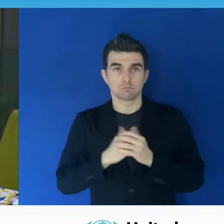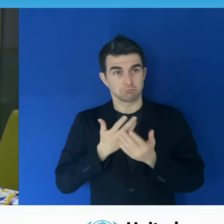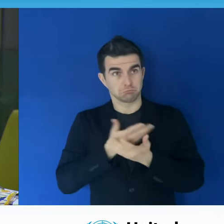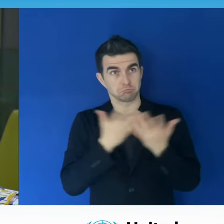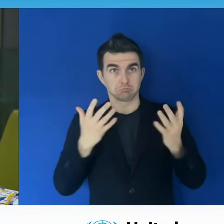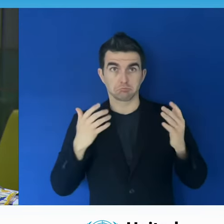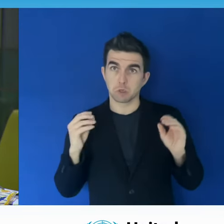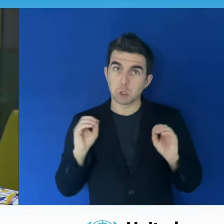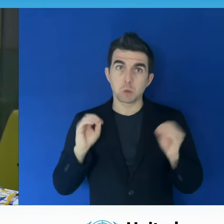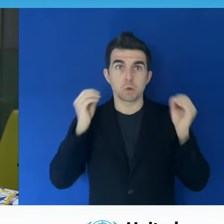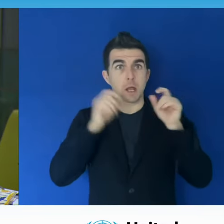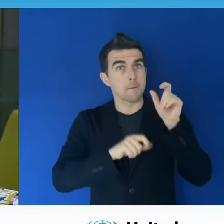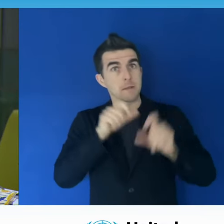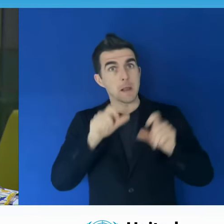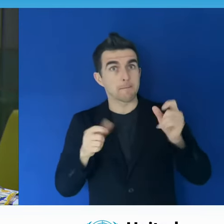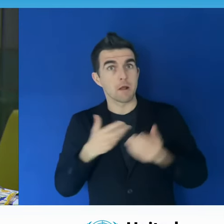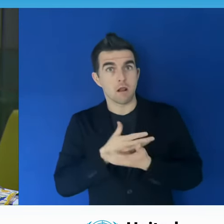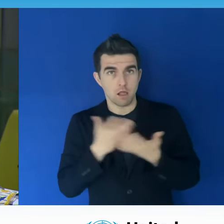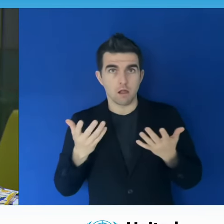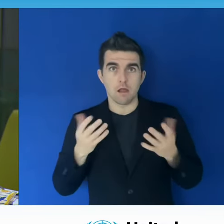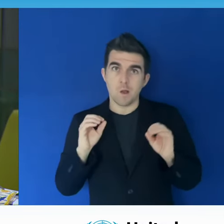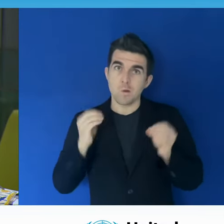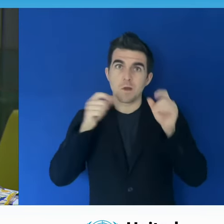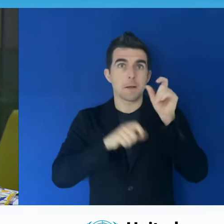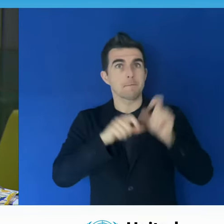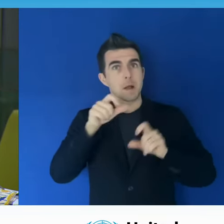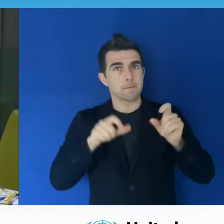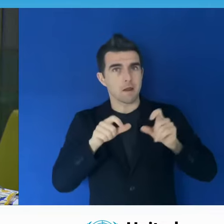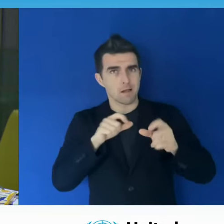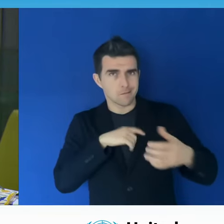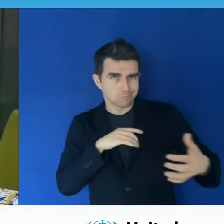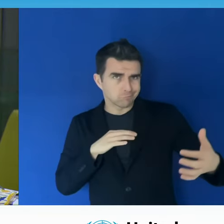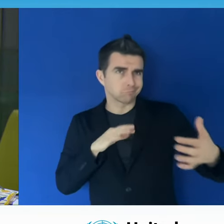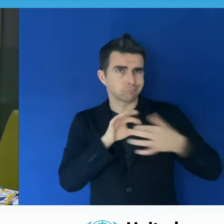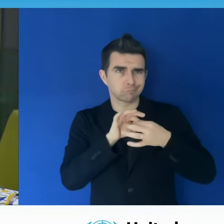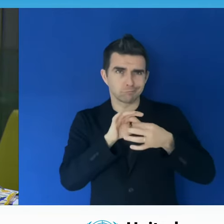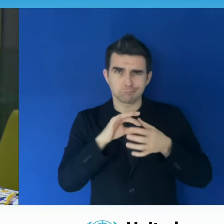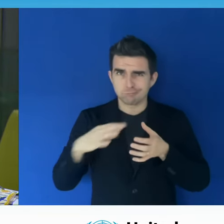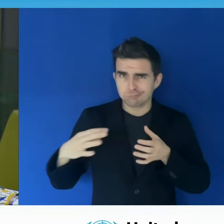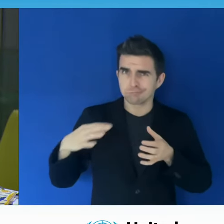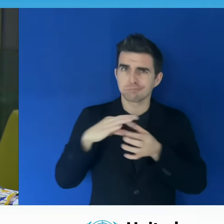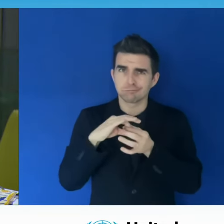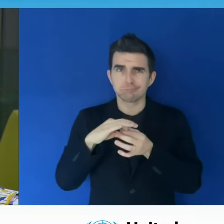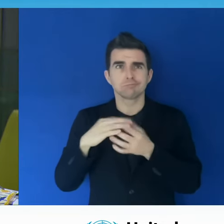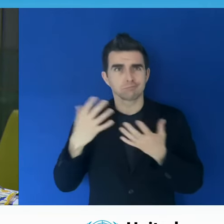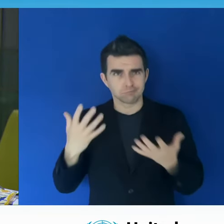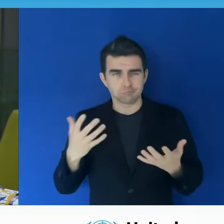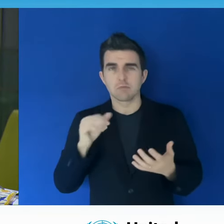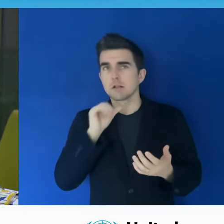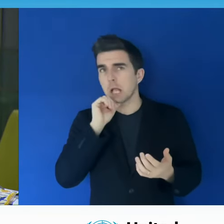Young people being partners and not necessarily the recipients of a policy.